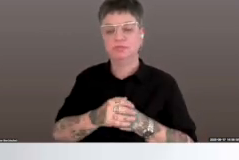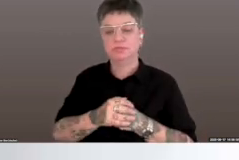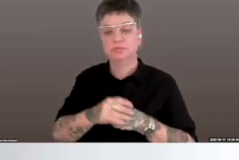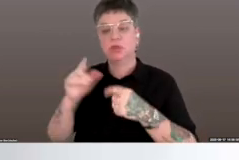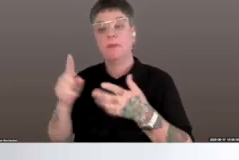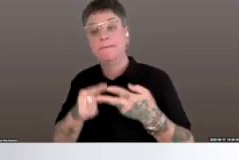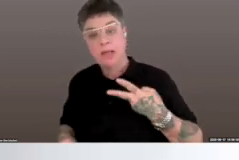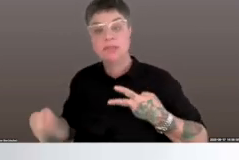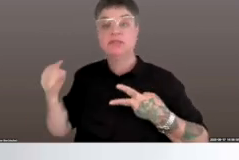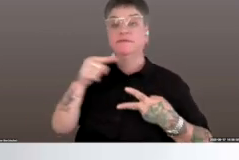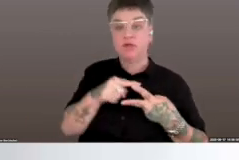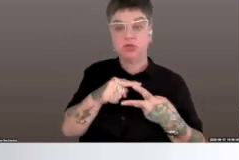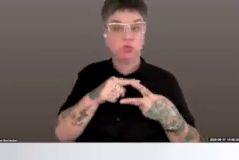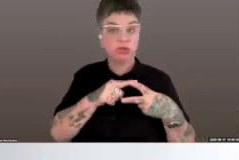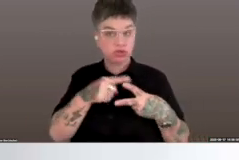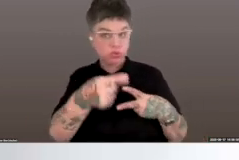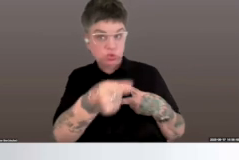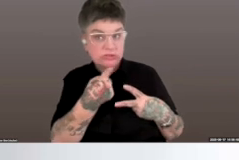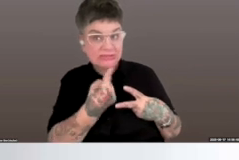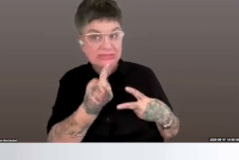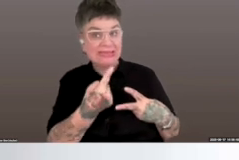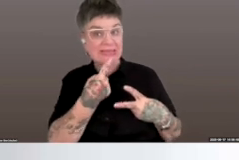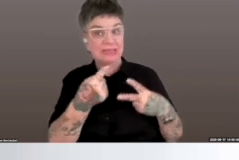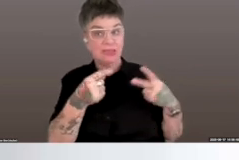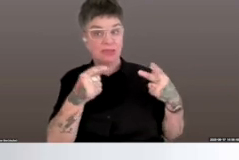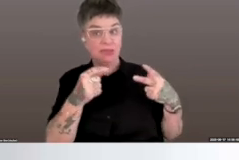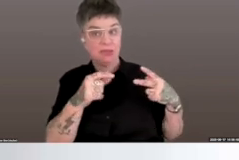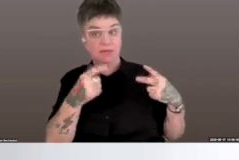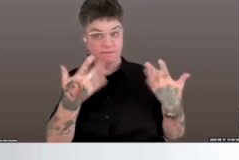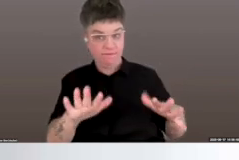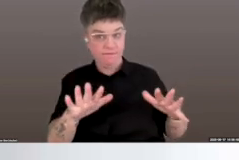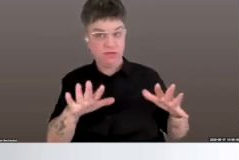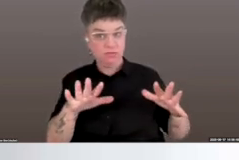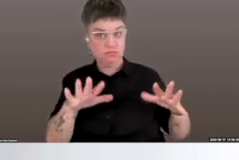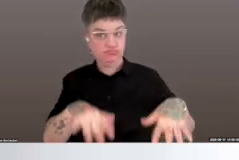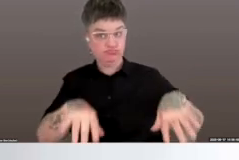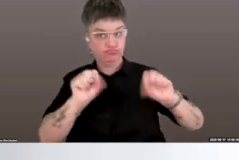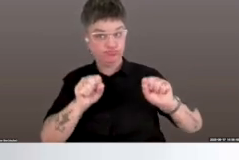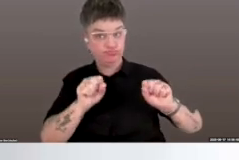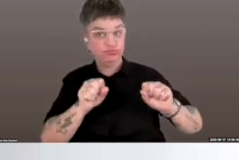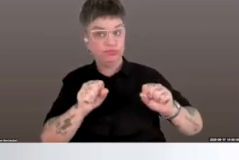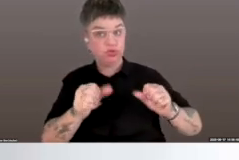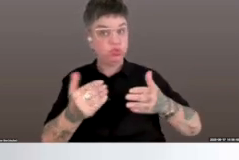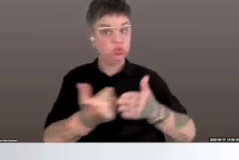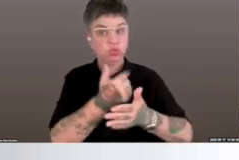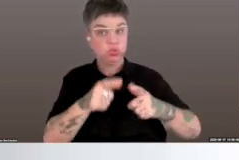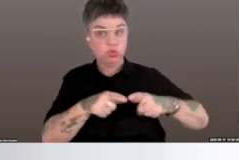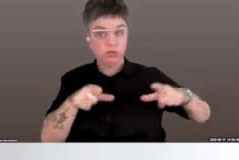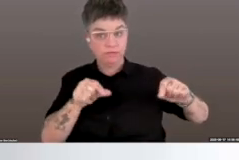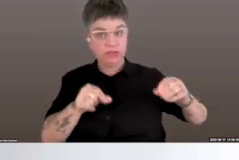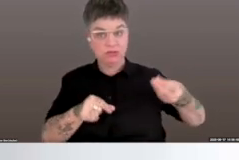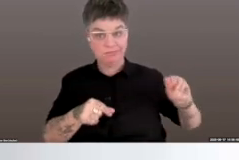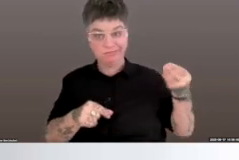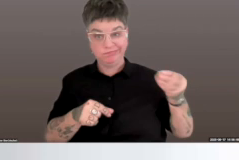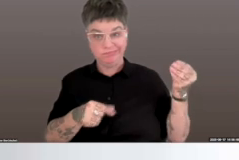first question, are you saying that there is a policy adopted that the vouchers already in hand will